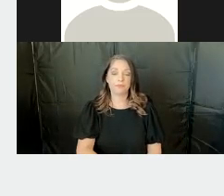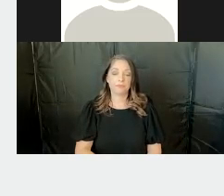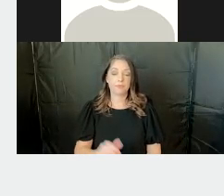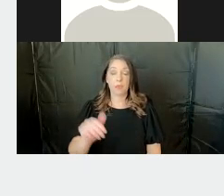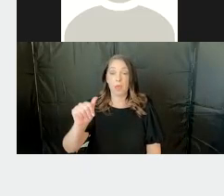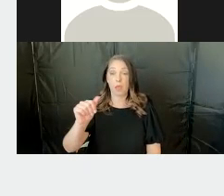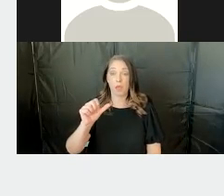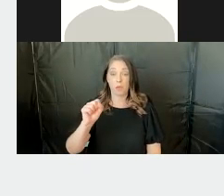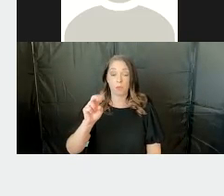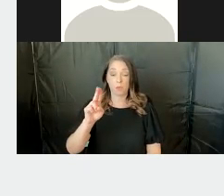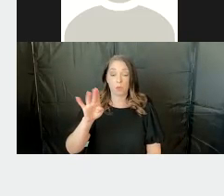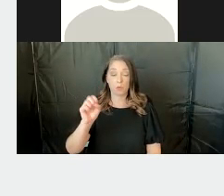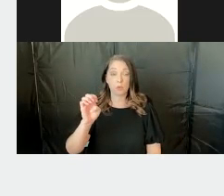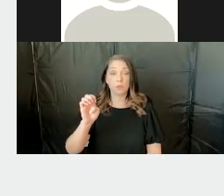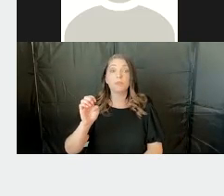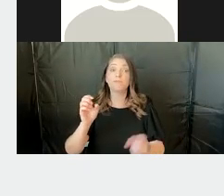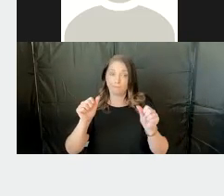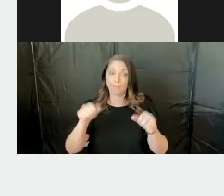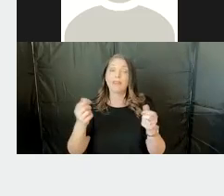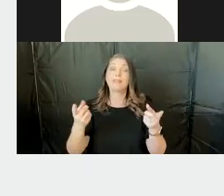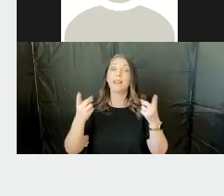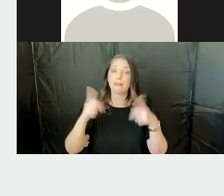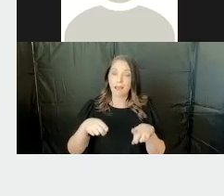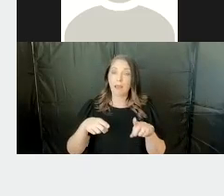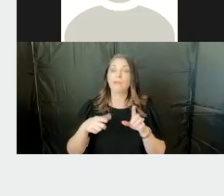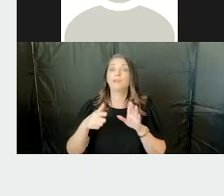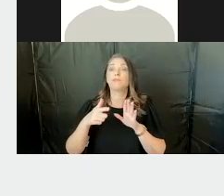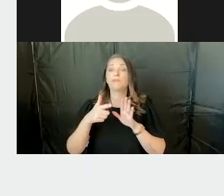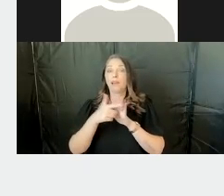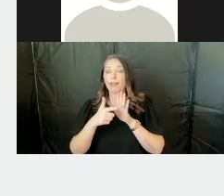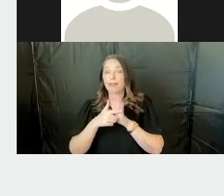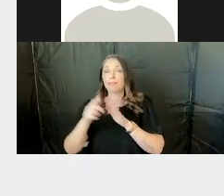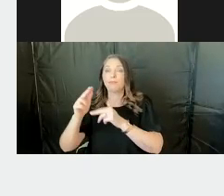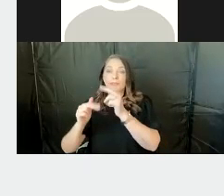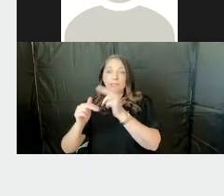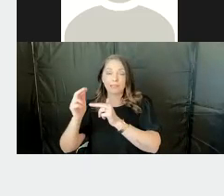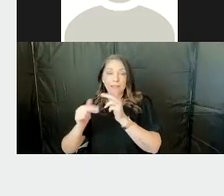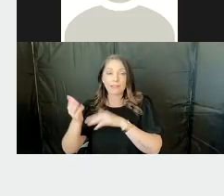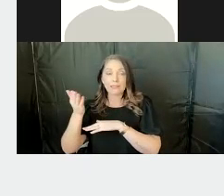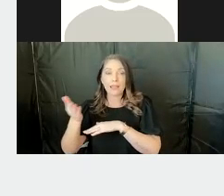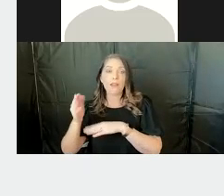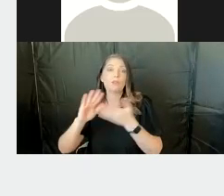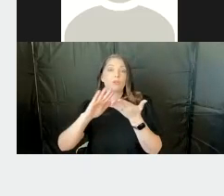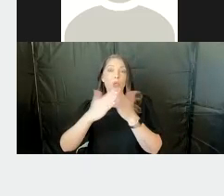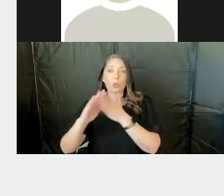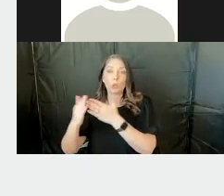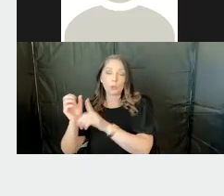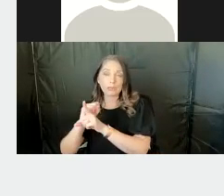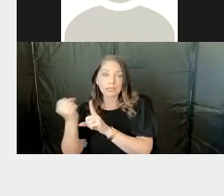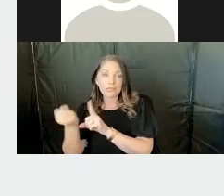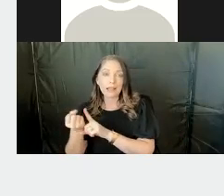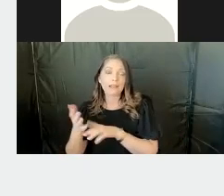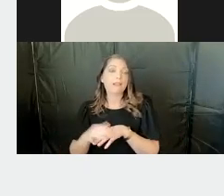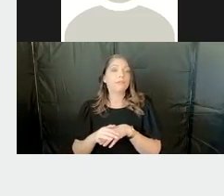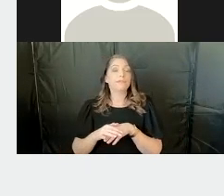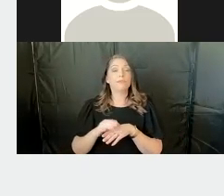Abuse can happen in licensed facilities or community settings. They can happen in board and care, room and board,